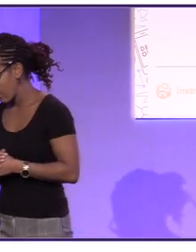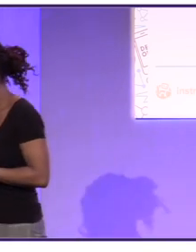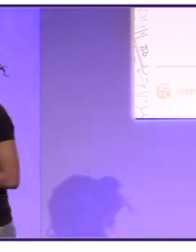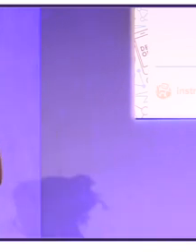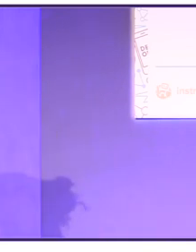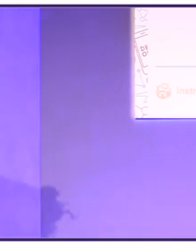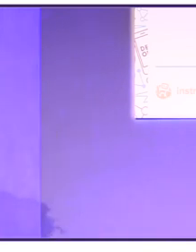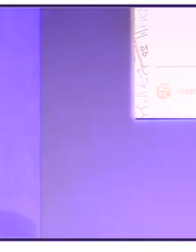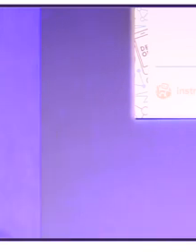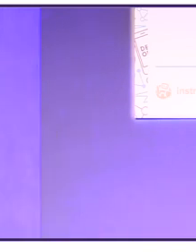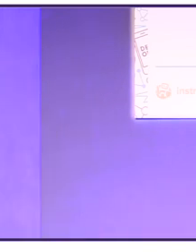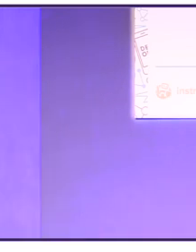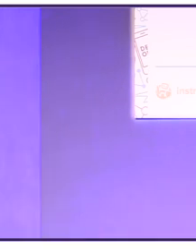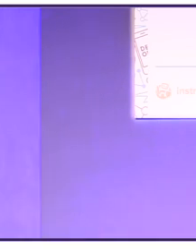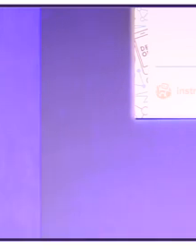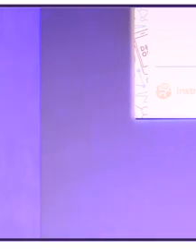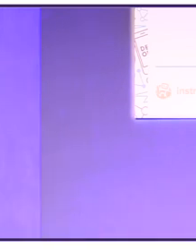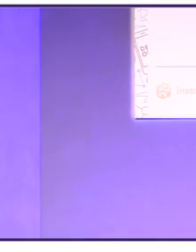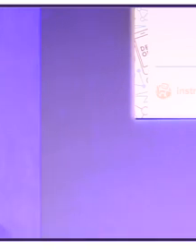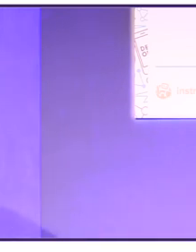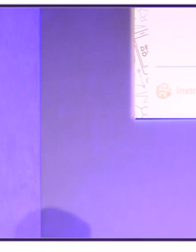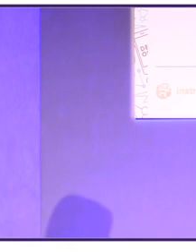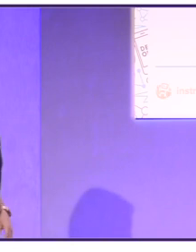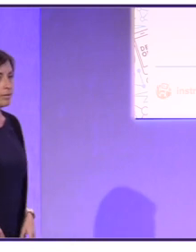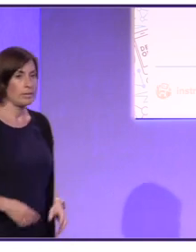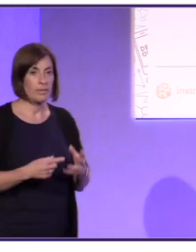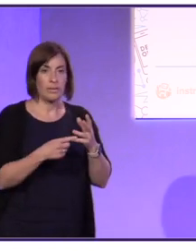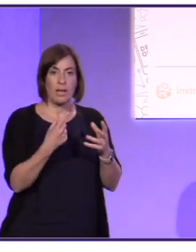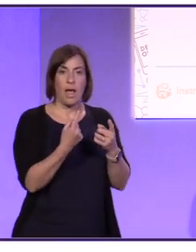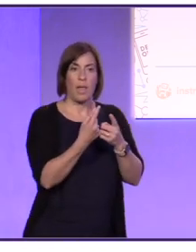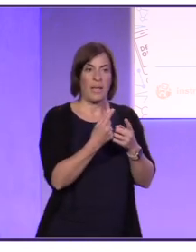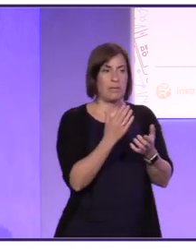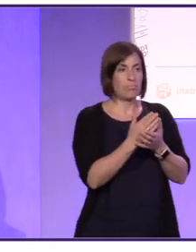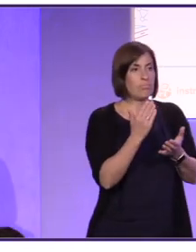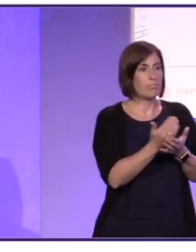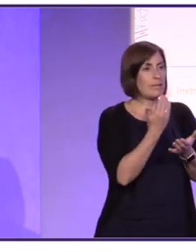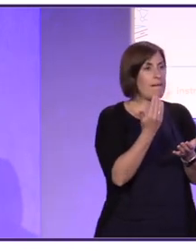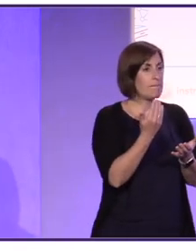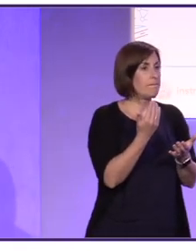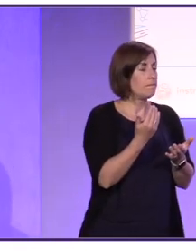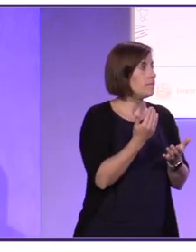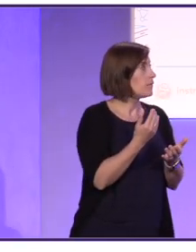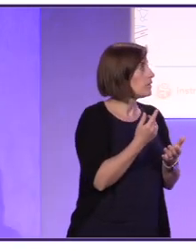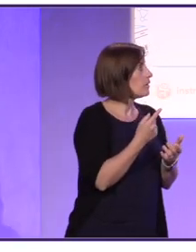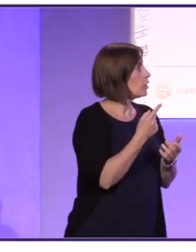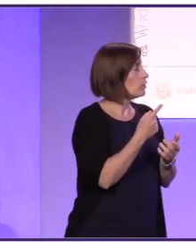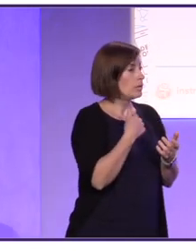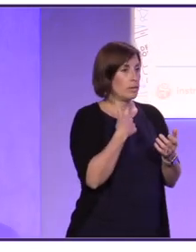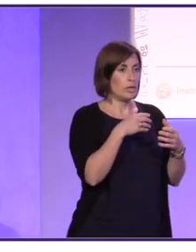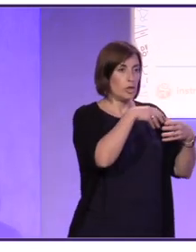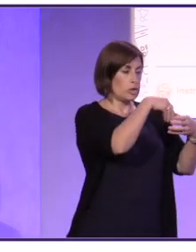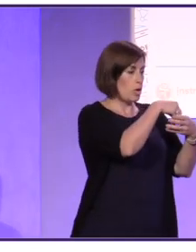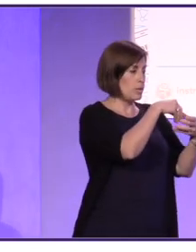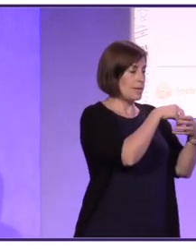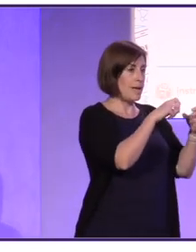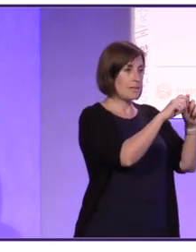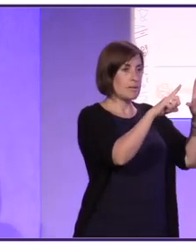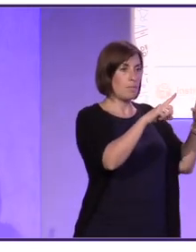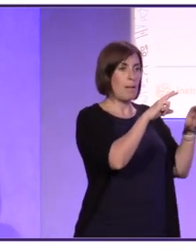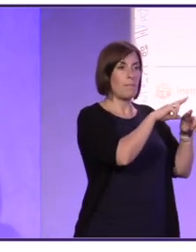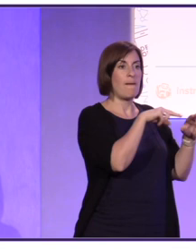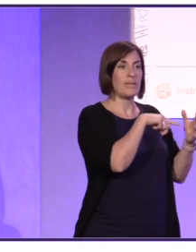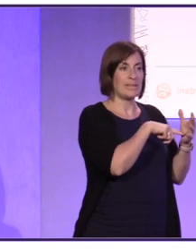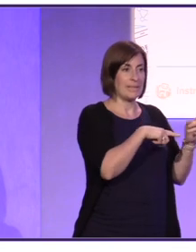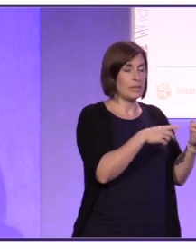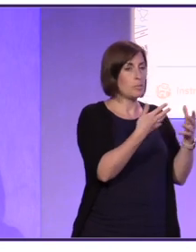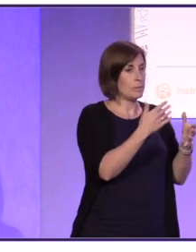The other great thing that has saved, it has certainly saved the content platform at the FT a few